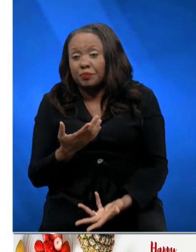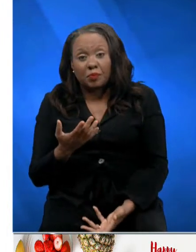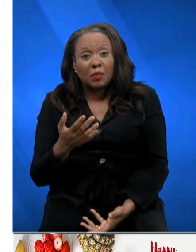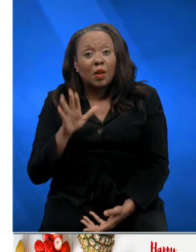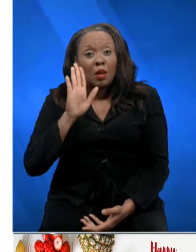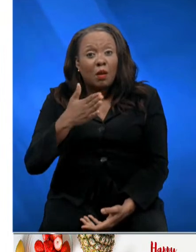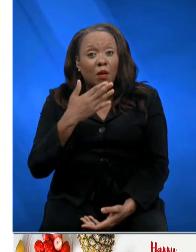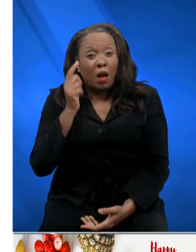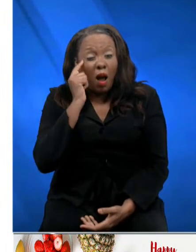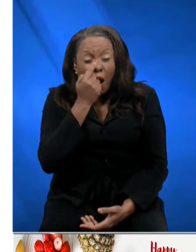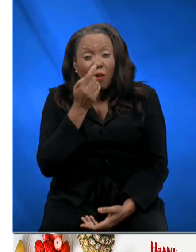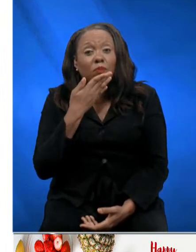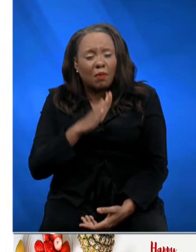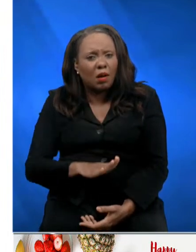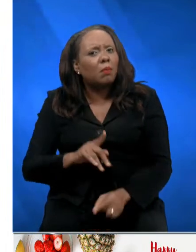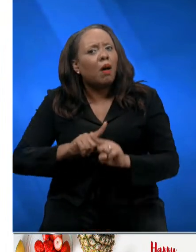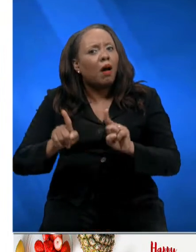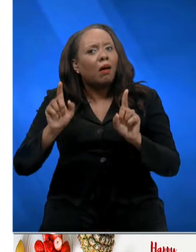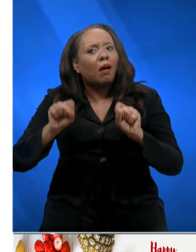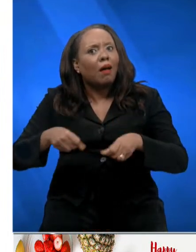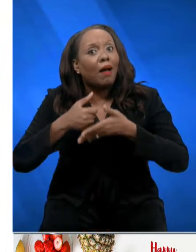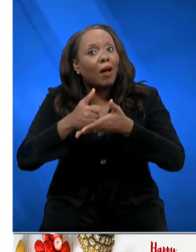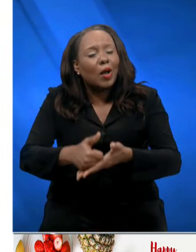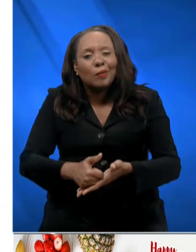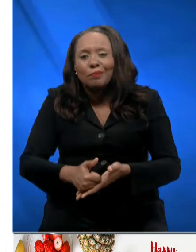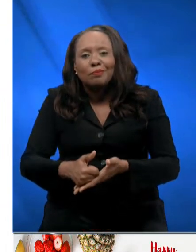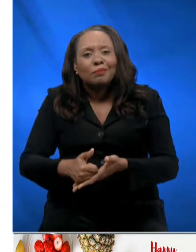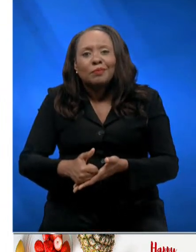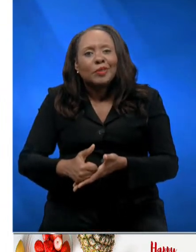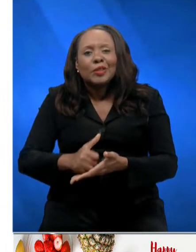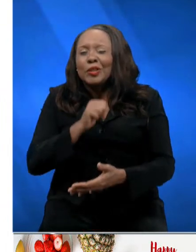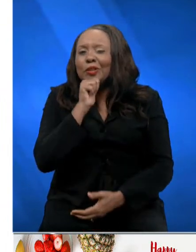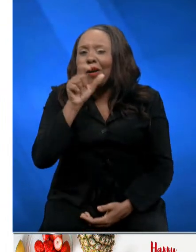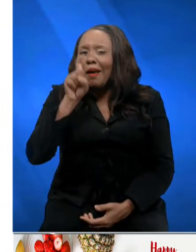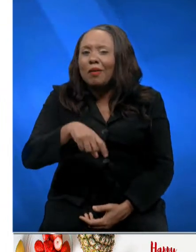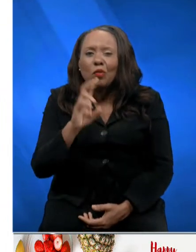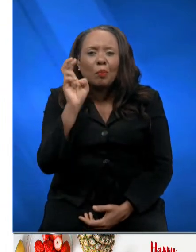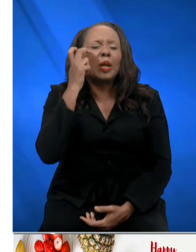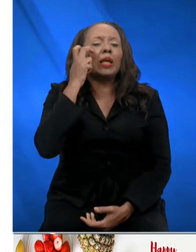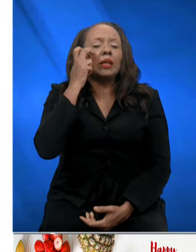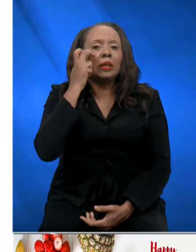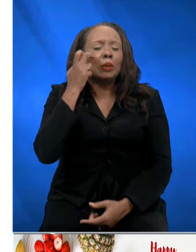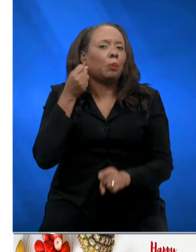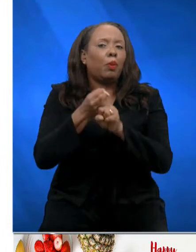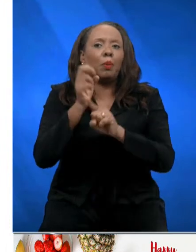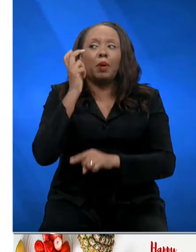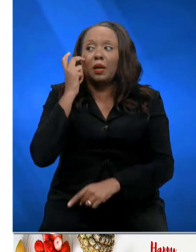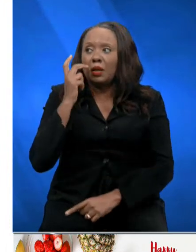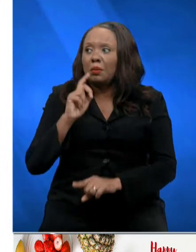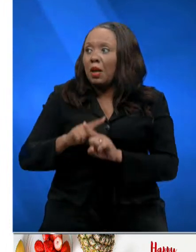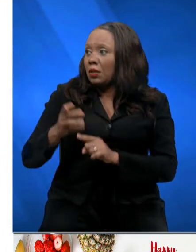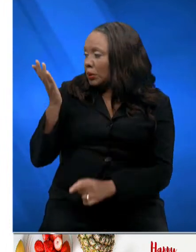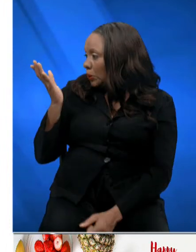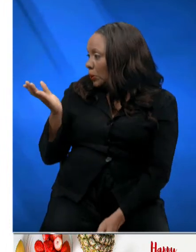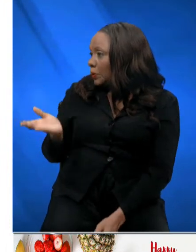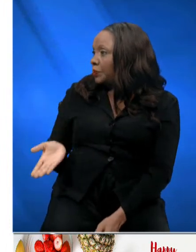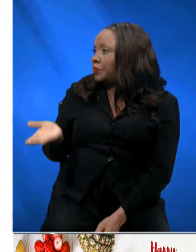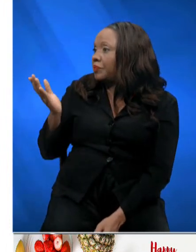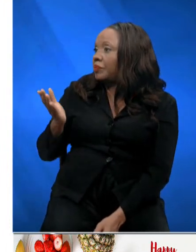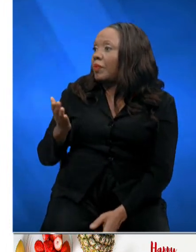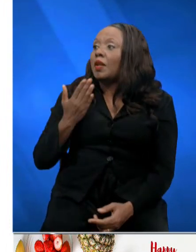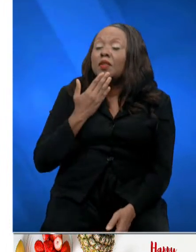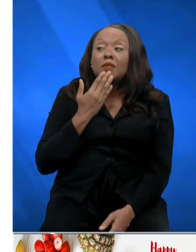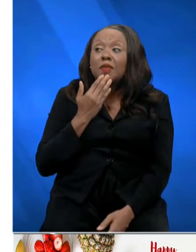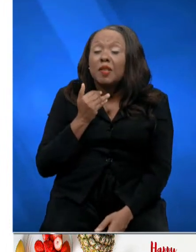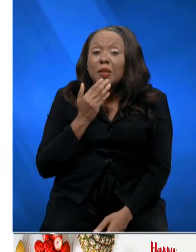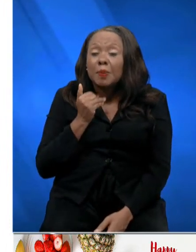you, and avoid blindness. So just looking at the slide here, diabetic retinopathy is a